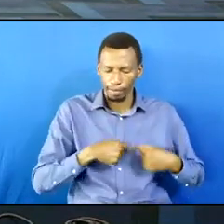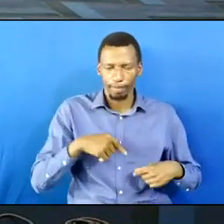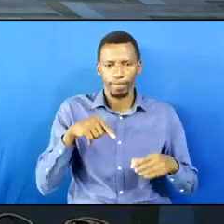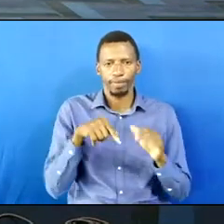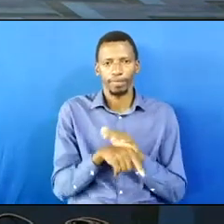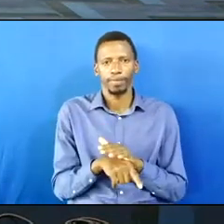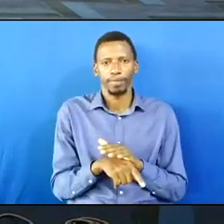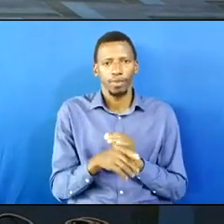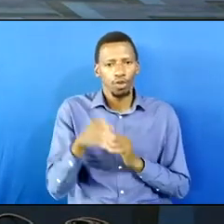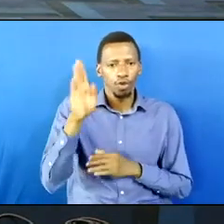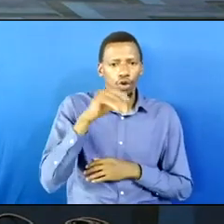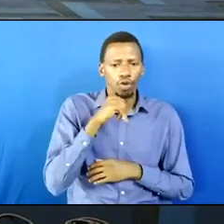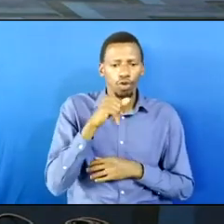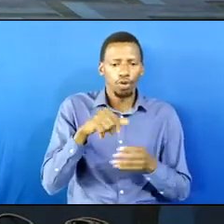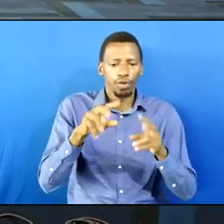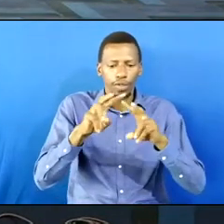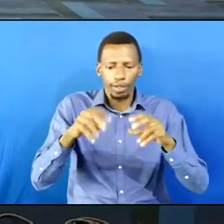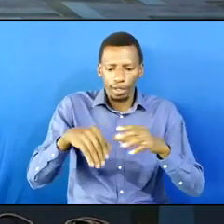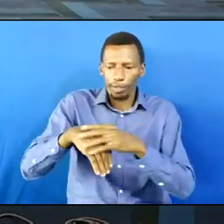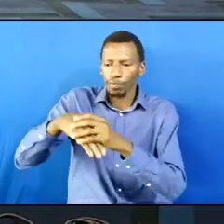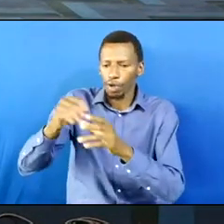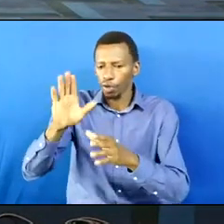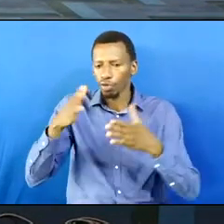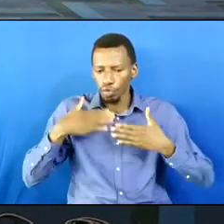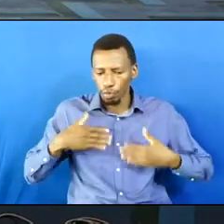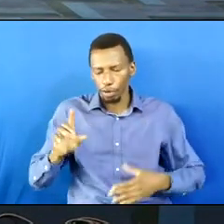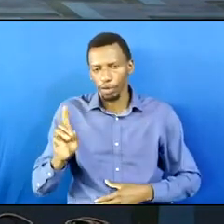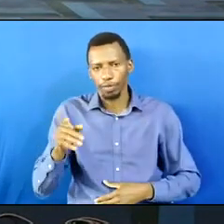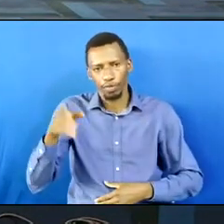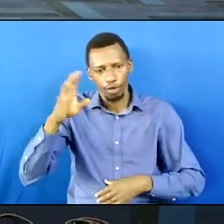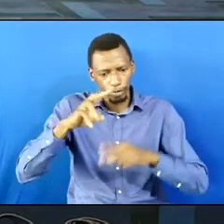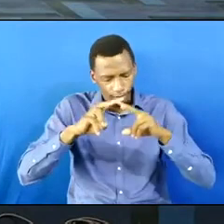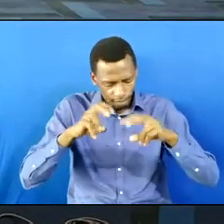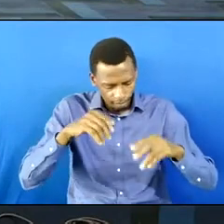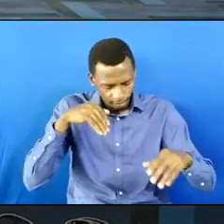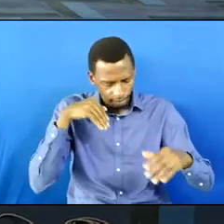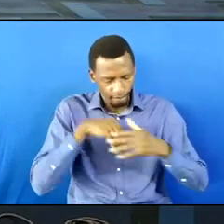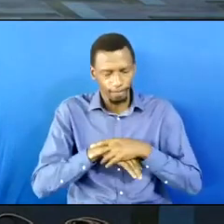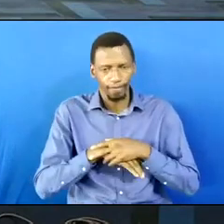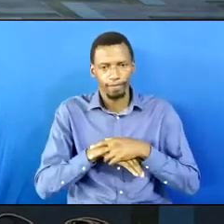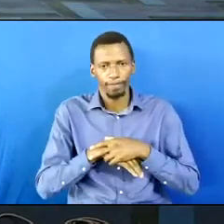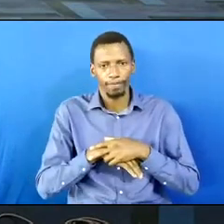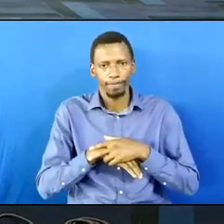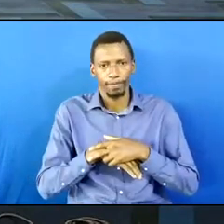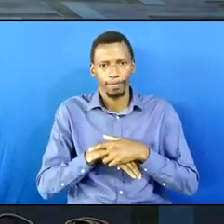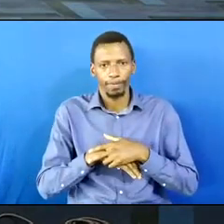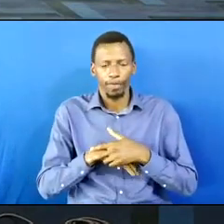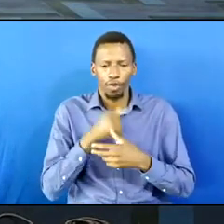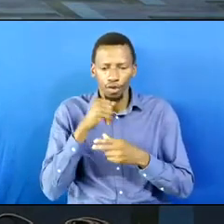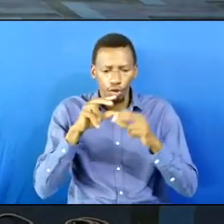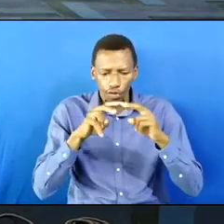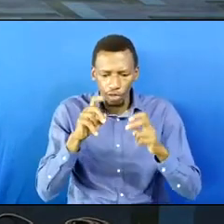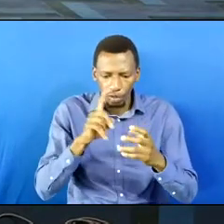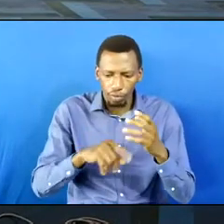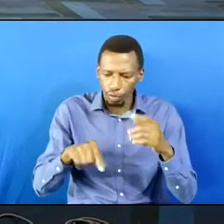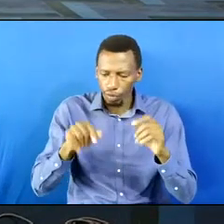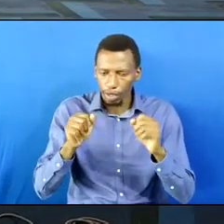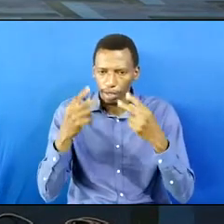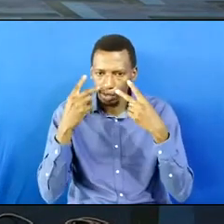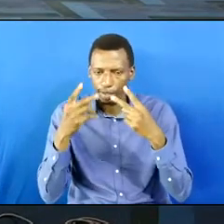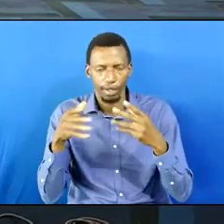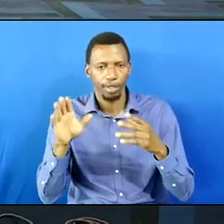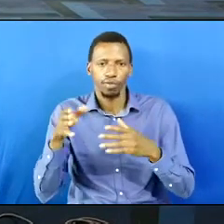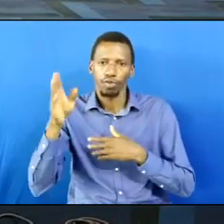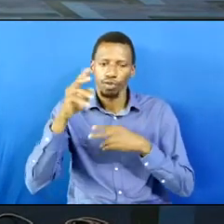search the outside. He search the inside. He don't search what we can see. He search what nobody can see. He searches